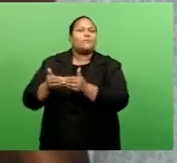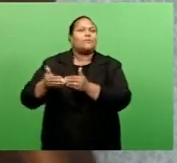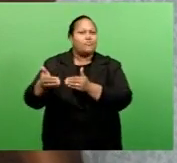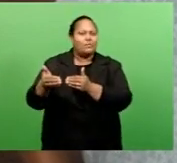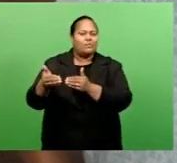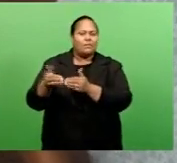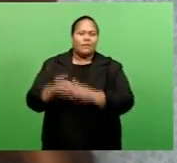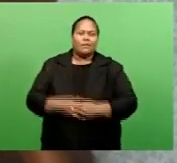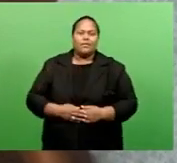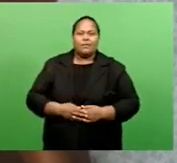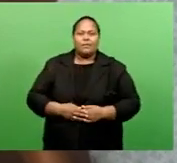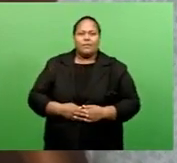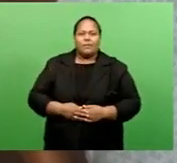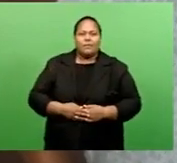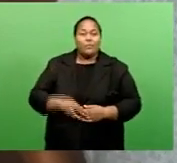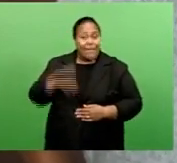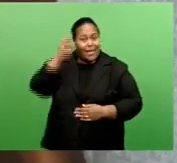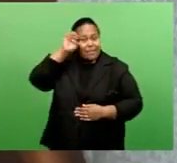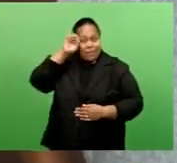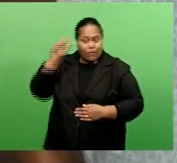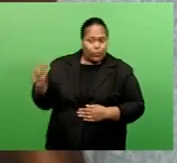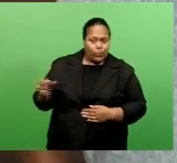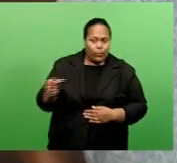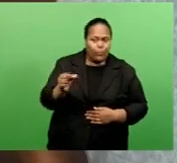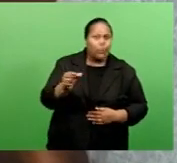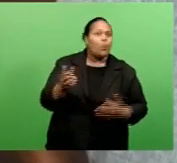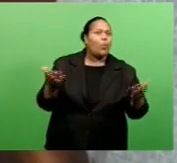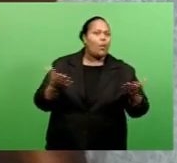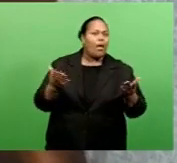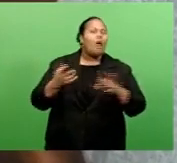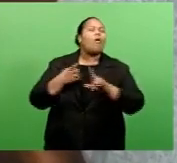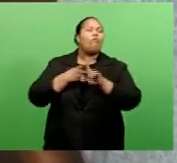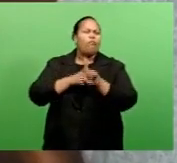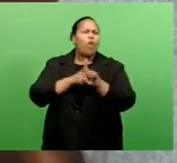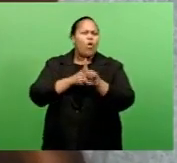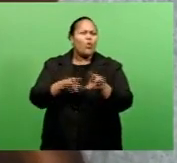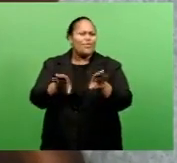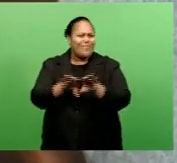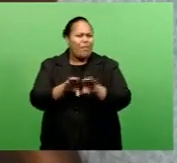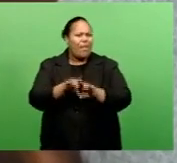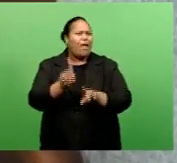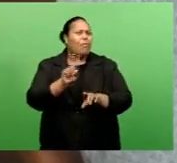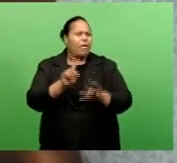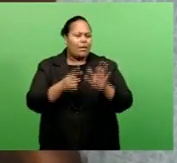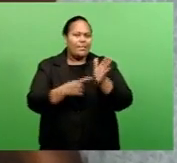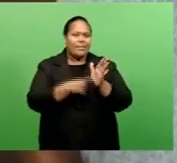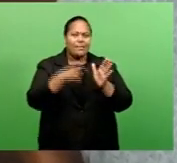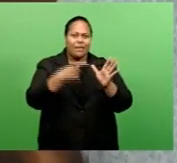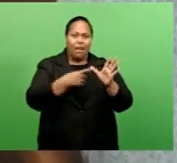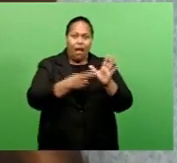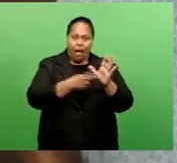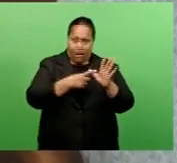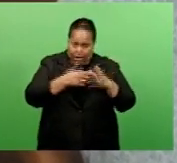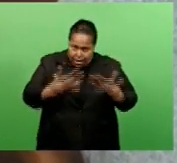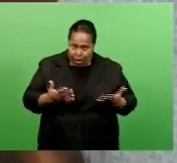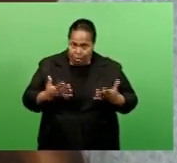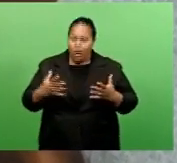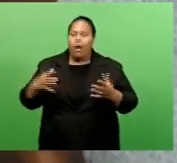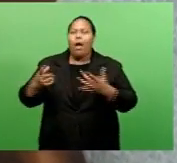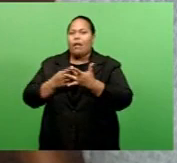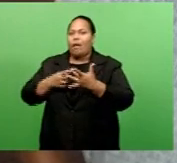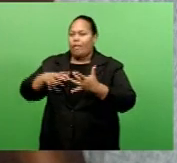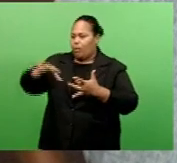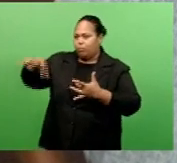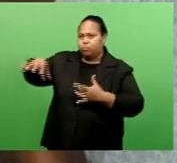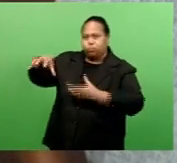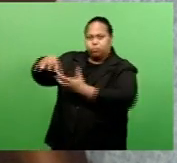In terms of its expected track, it's going to follow a very similar track as Cyclone Ana. So the office is closely